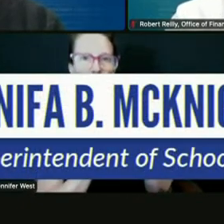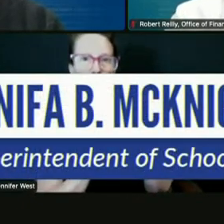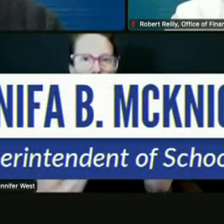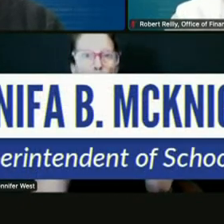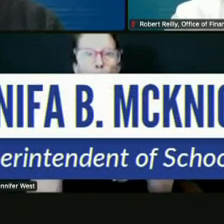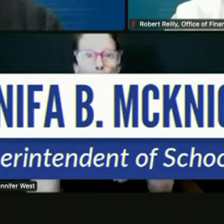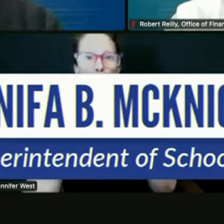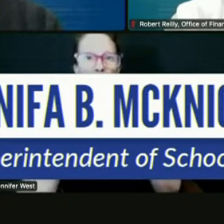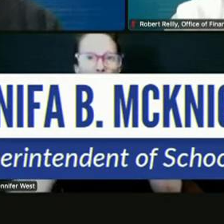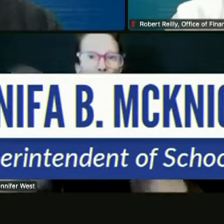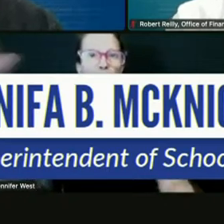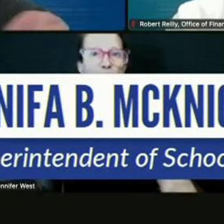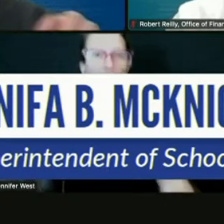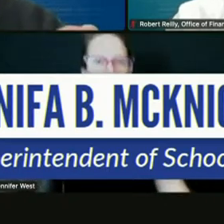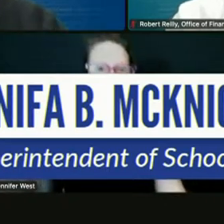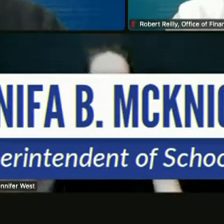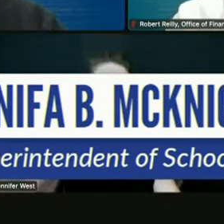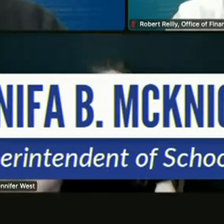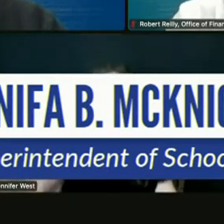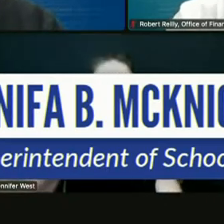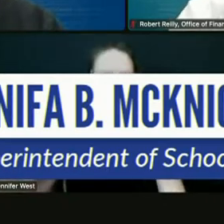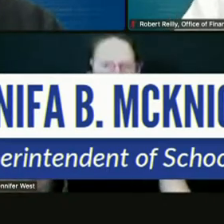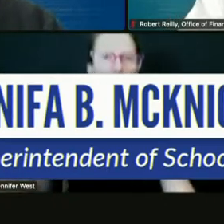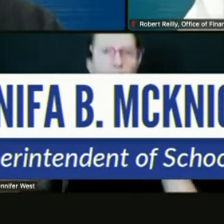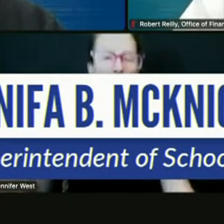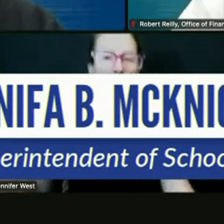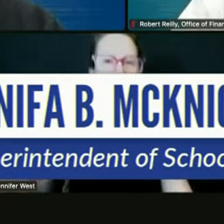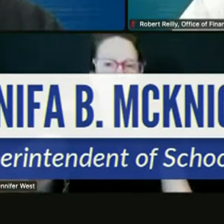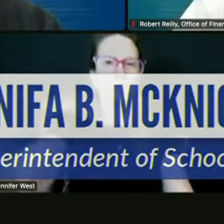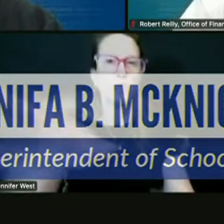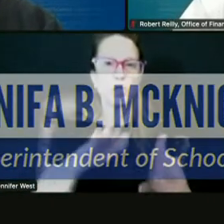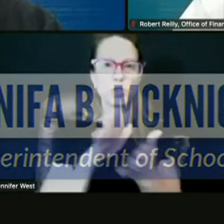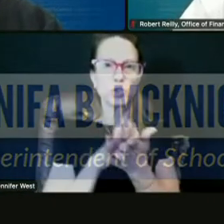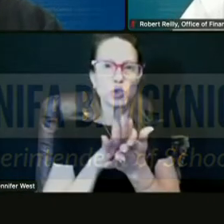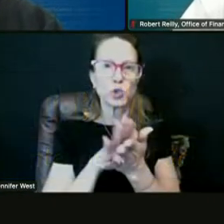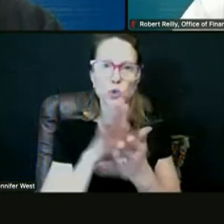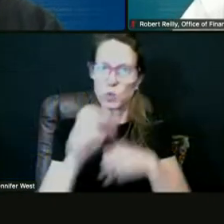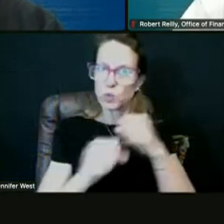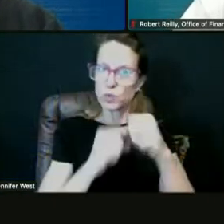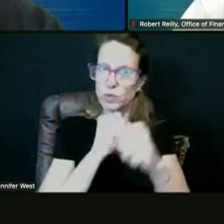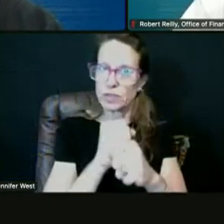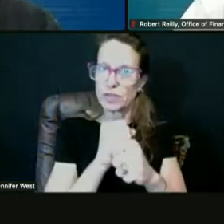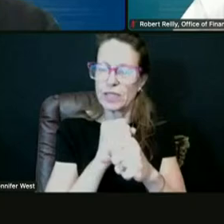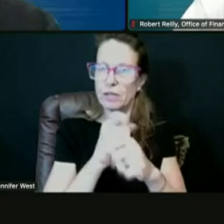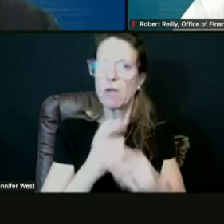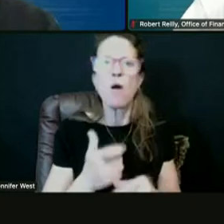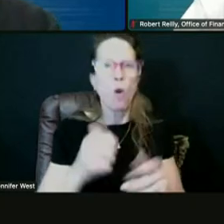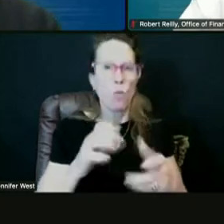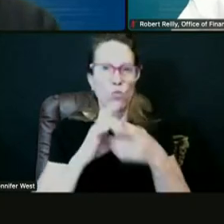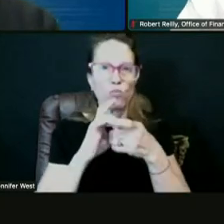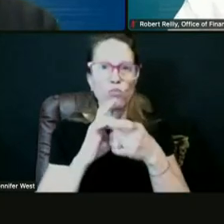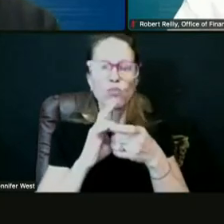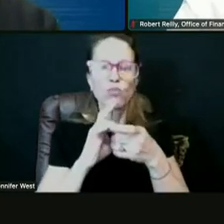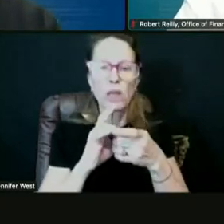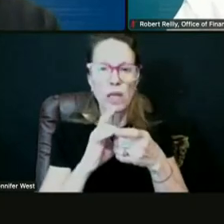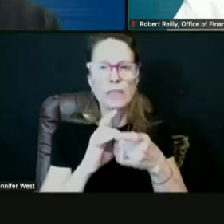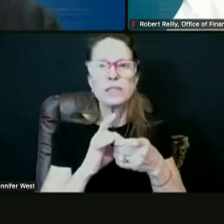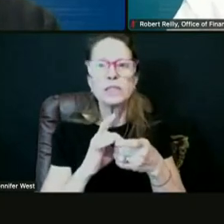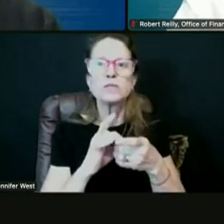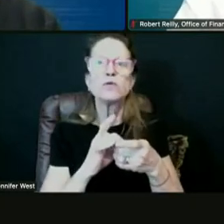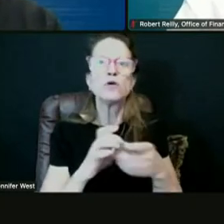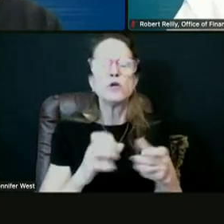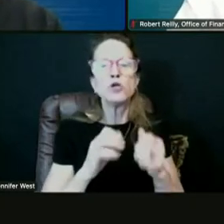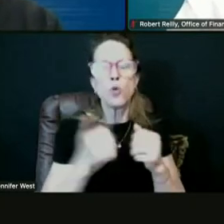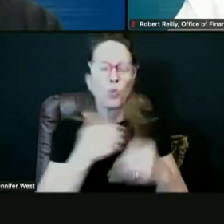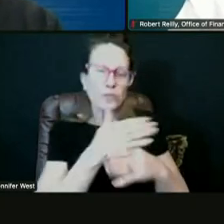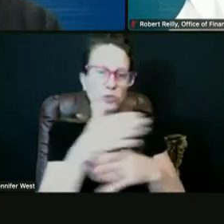that we were going to be very intentional about assessing our students. We had a Board of Education presentation in October in which we shared with our community what